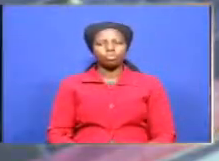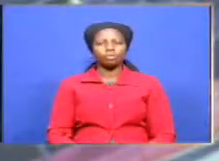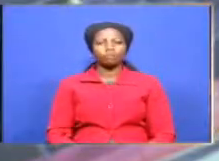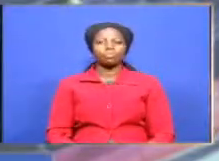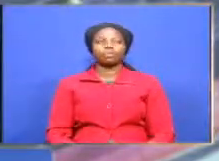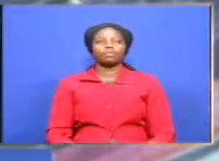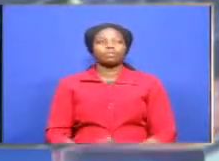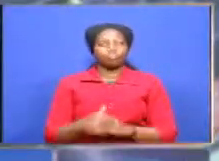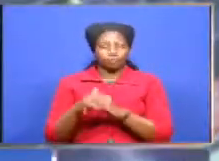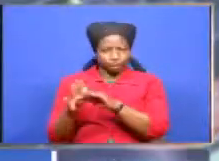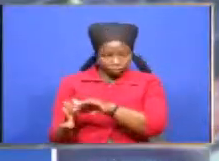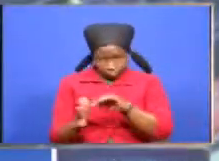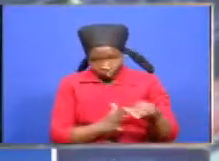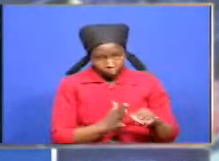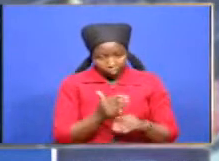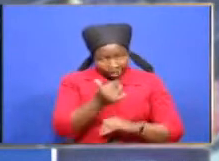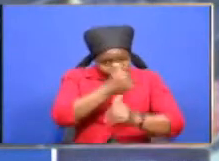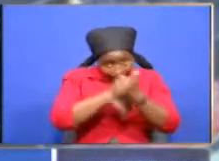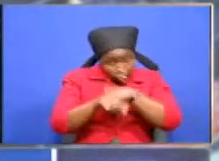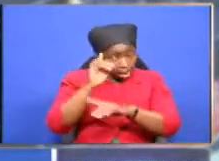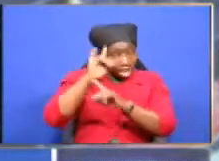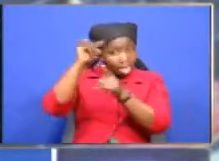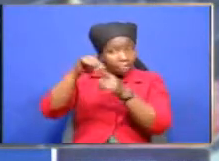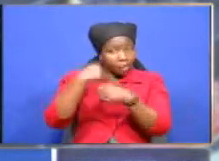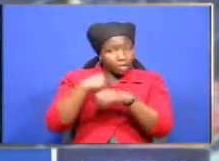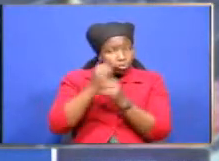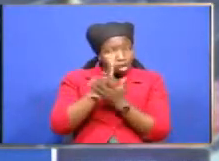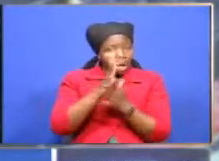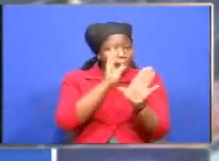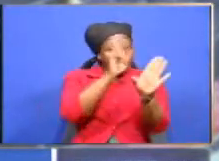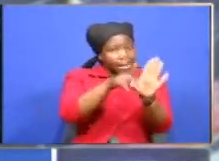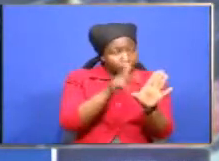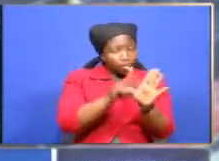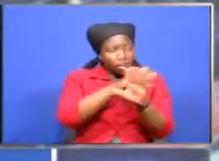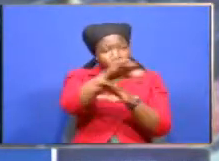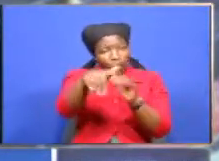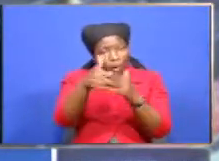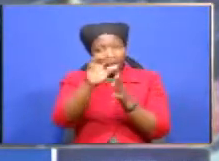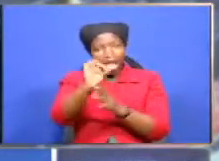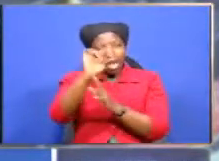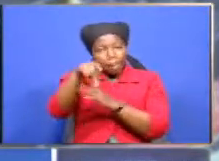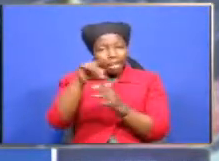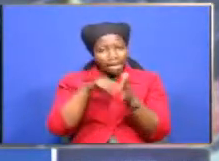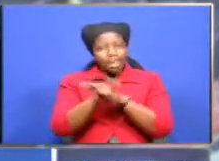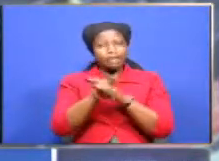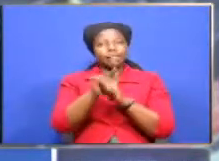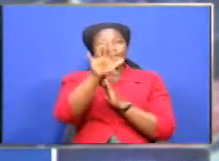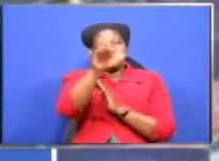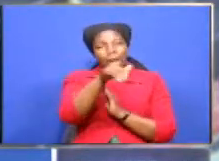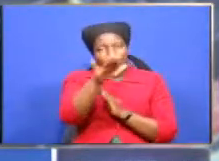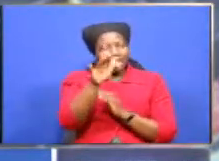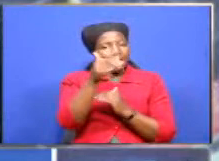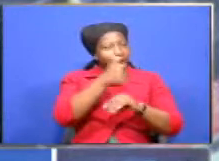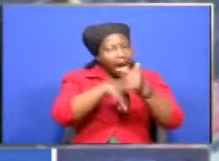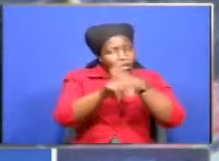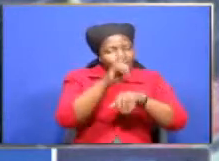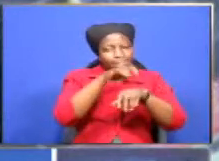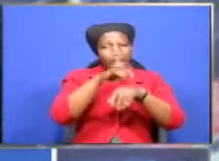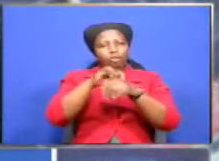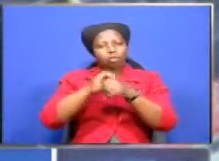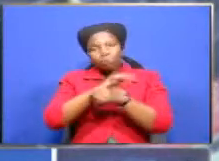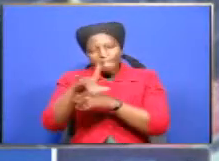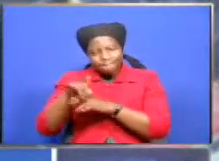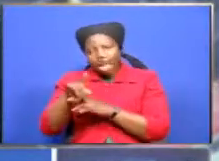Now, in a move aimed at ensuring participation of all members of parliament in house business as COVID-19